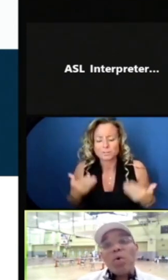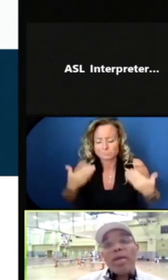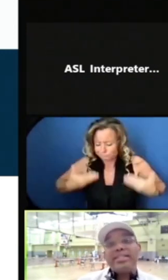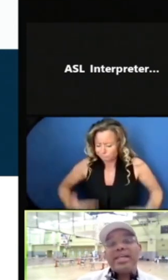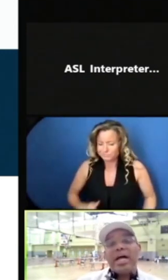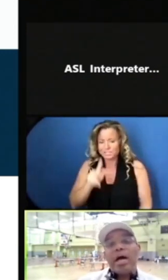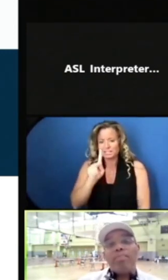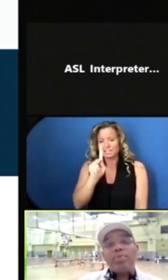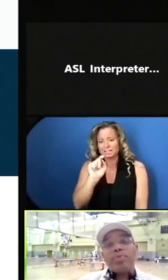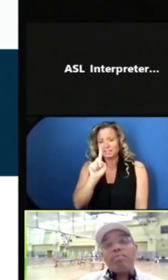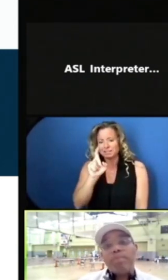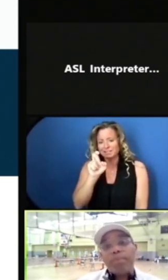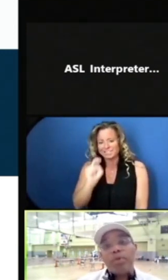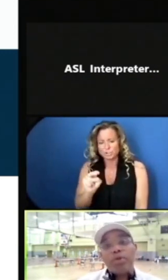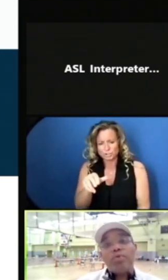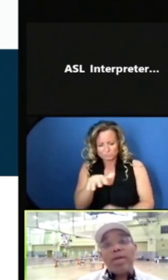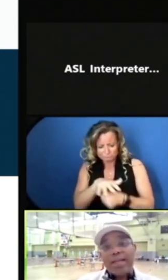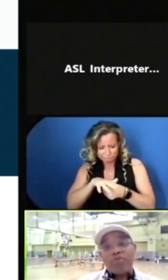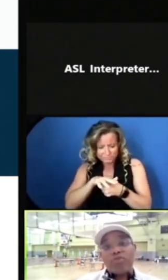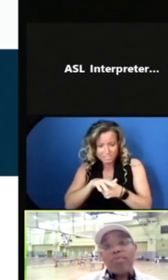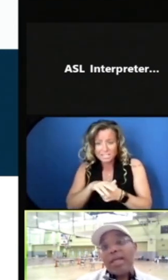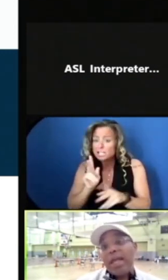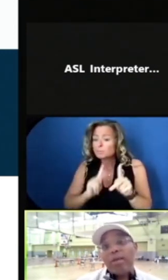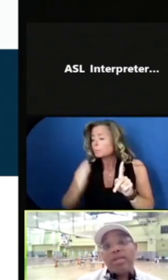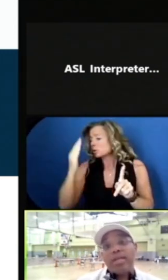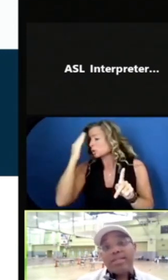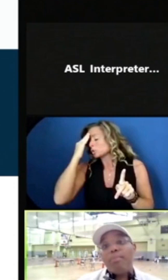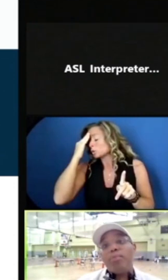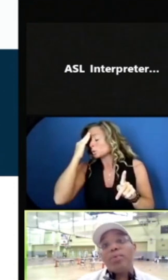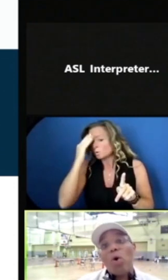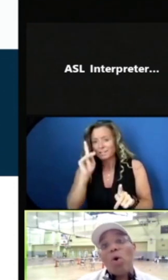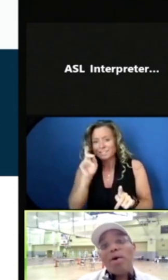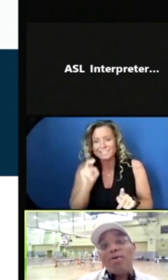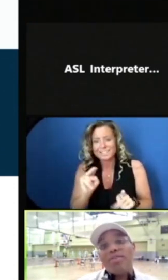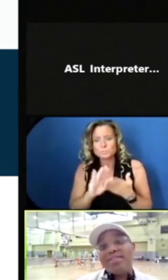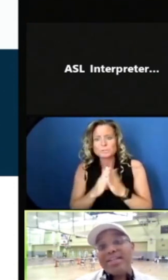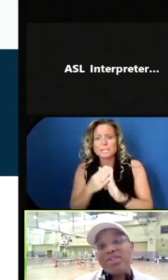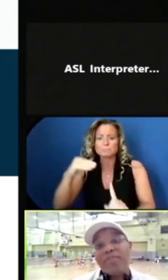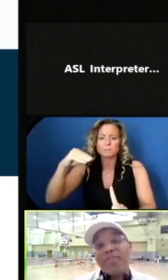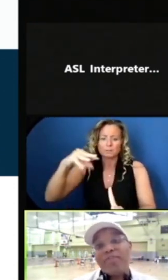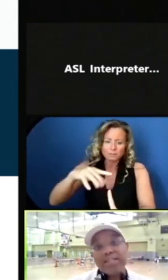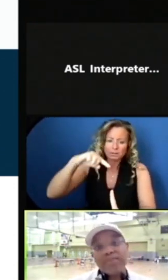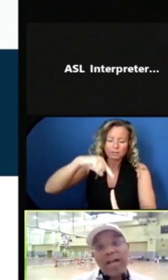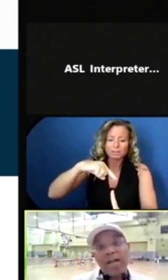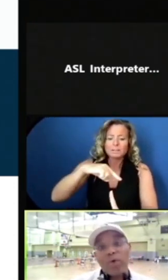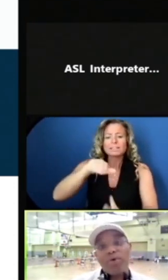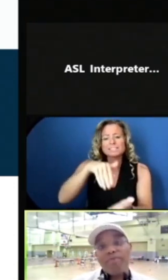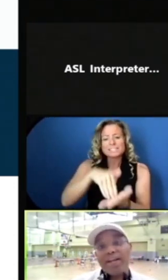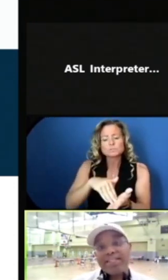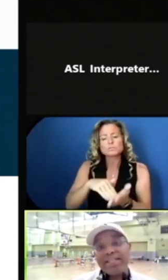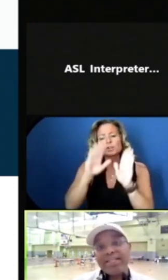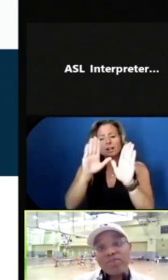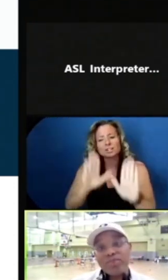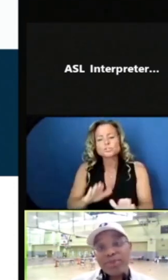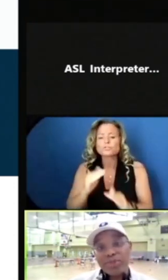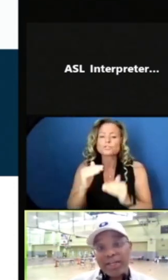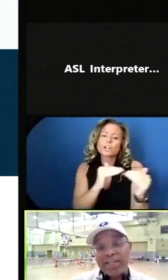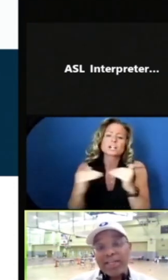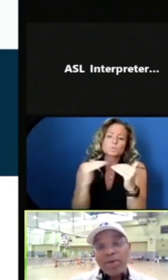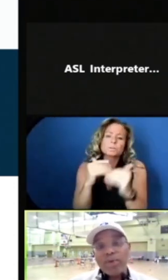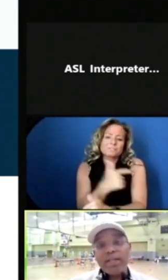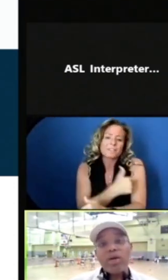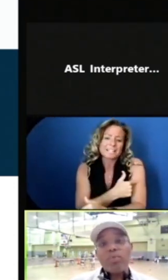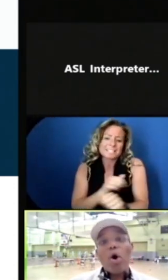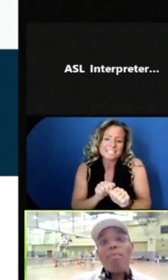this point, people knew that Kedren became the exemplary role model, the Center for Excellence for Equitable Vaccine